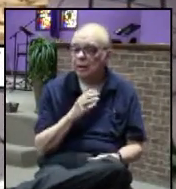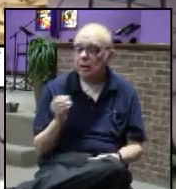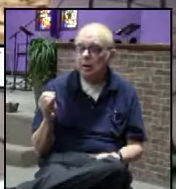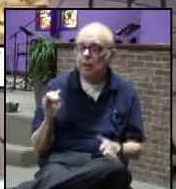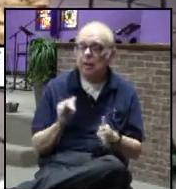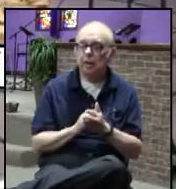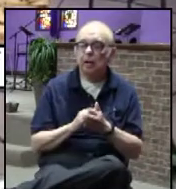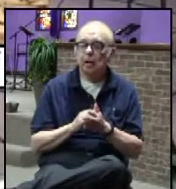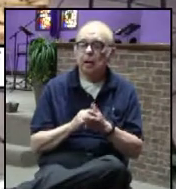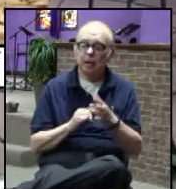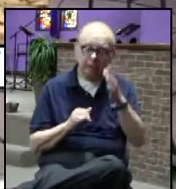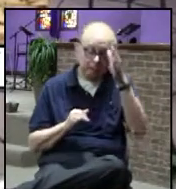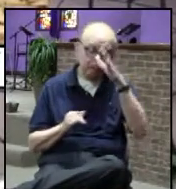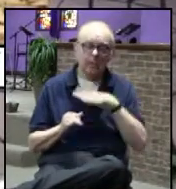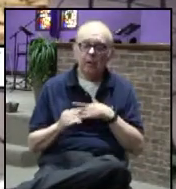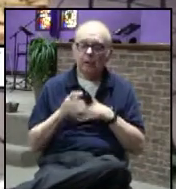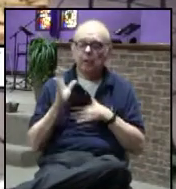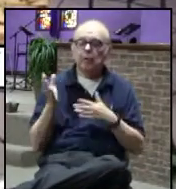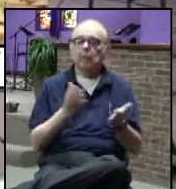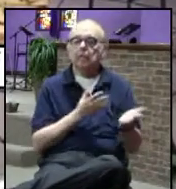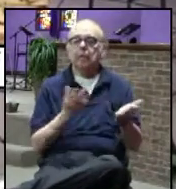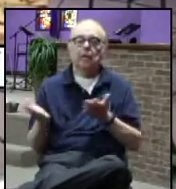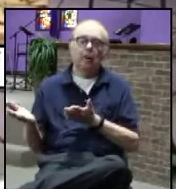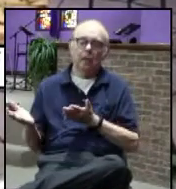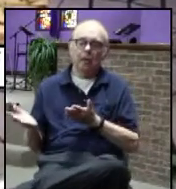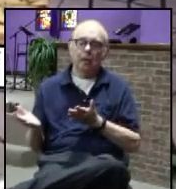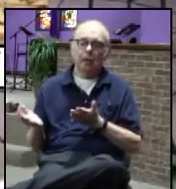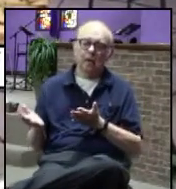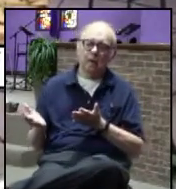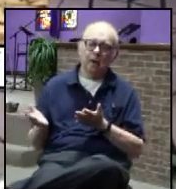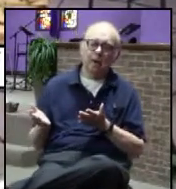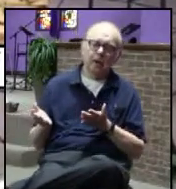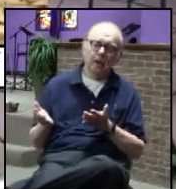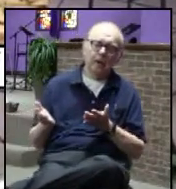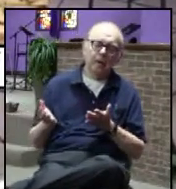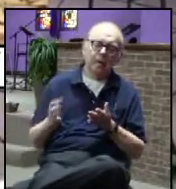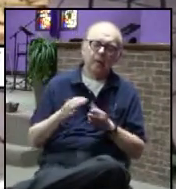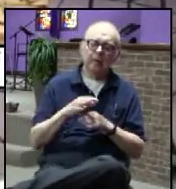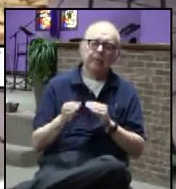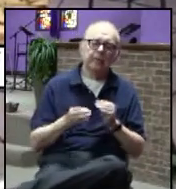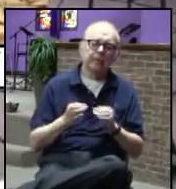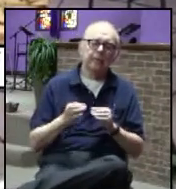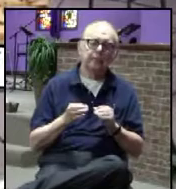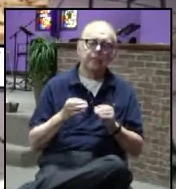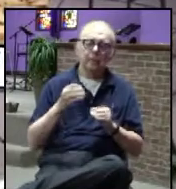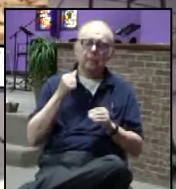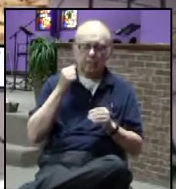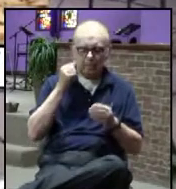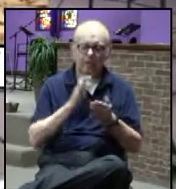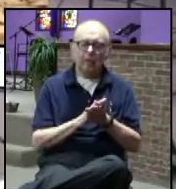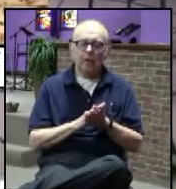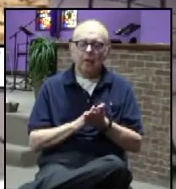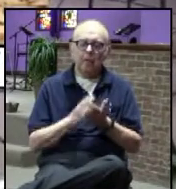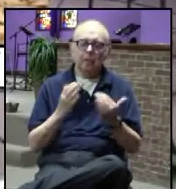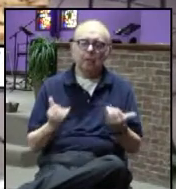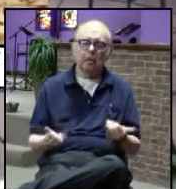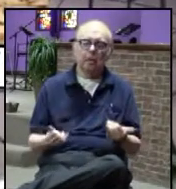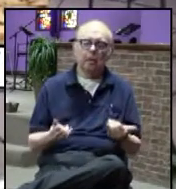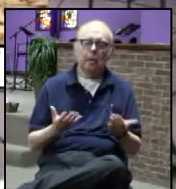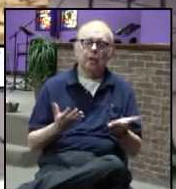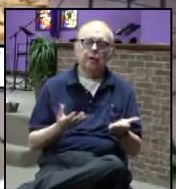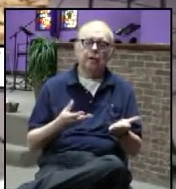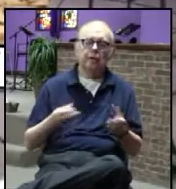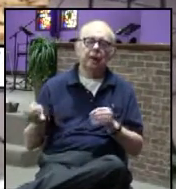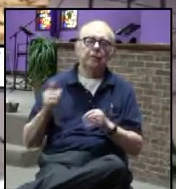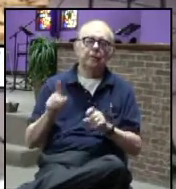that the men who have carried the feet of your husband away are right now waiting to take you